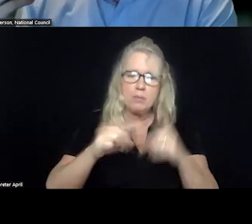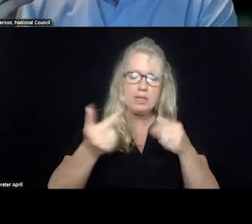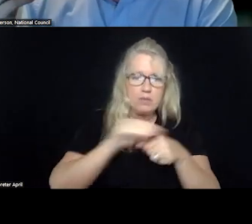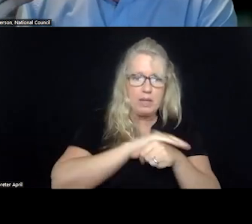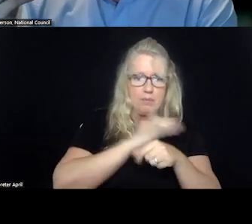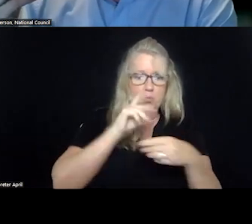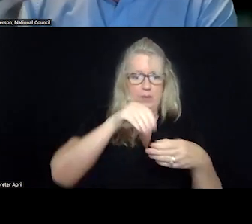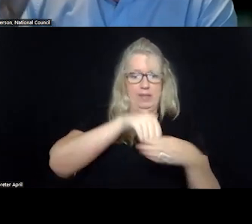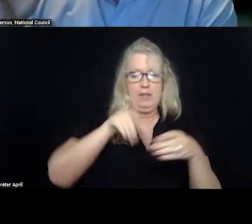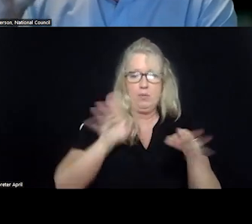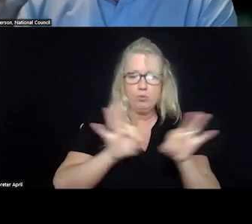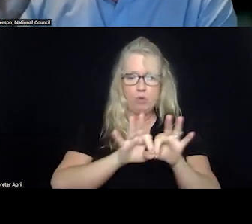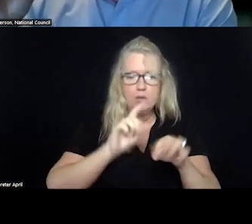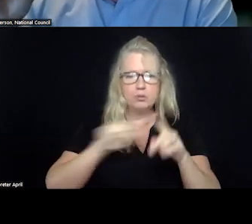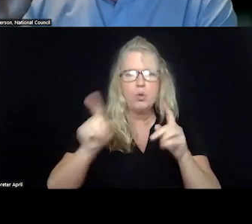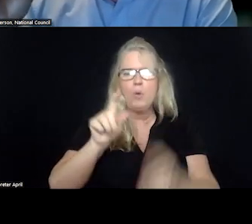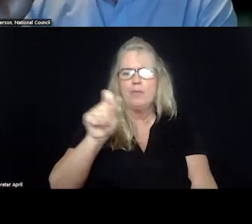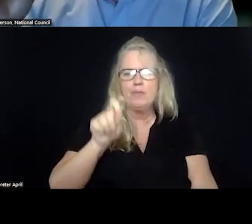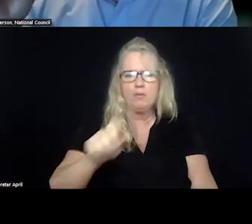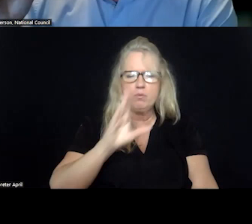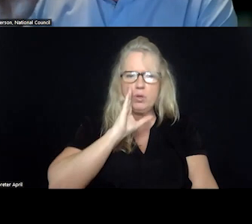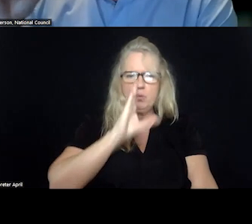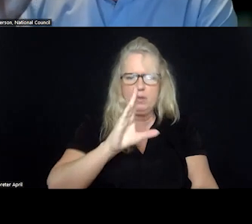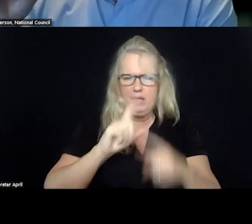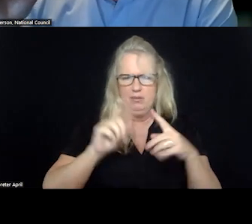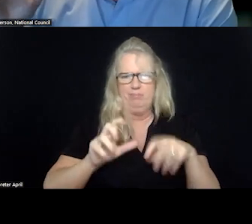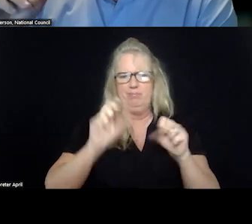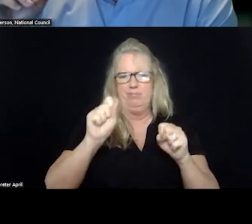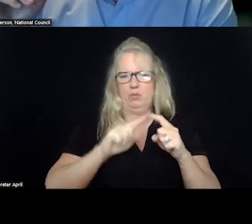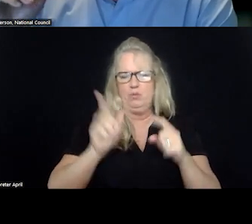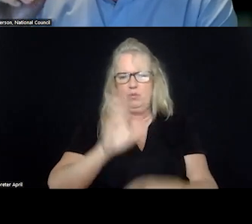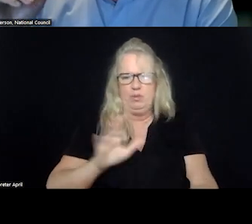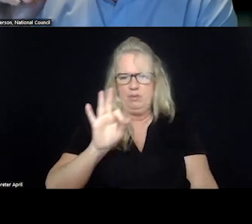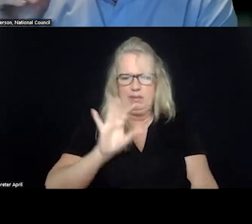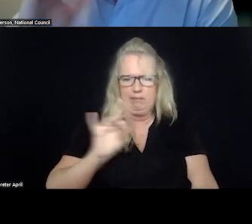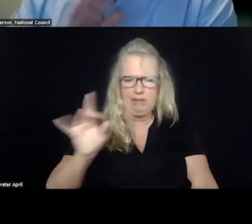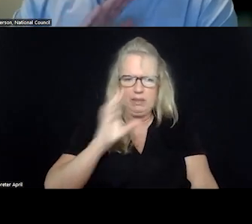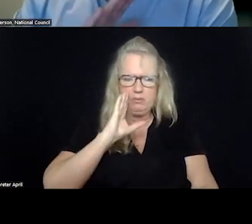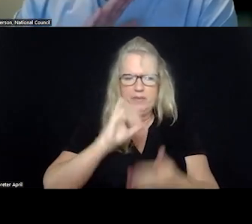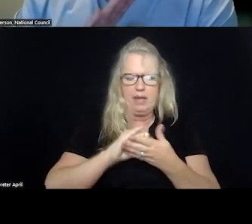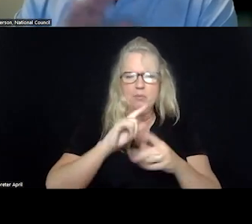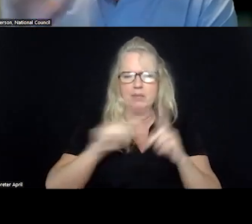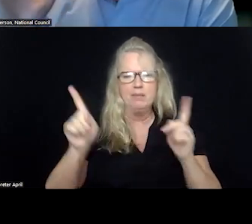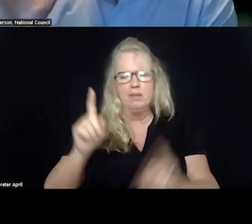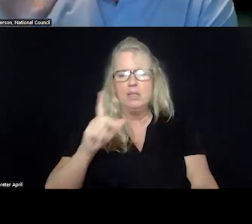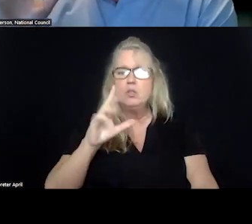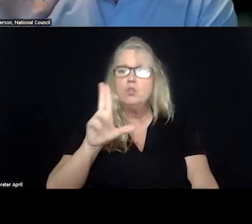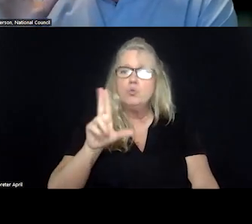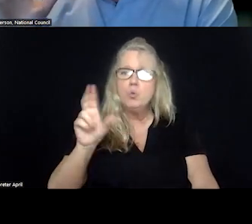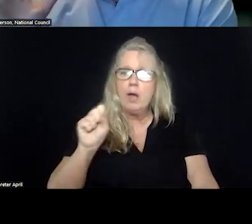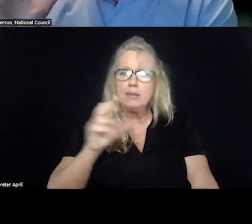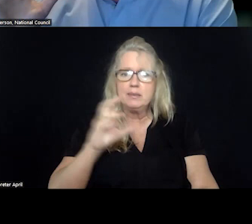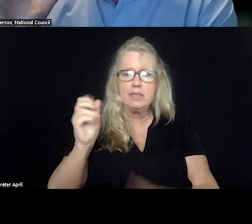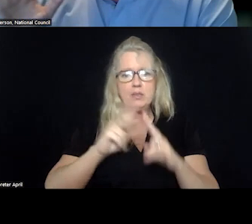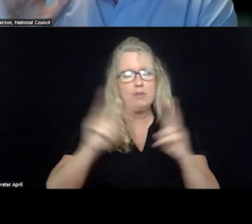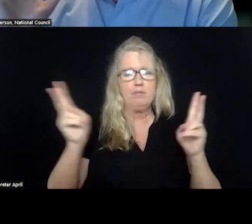those costs. And so therefore alleviating the financial burden around 988 for your area. So the US is a very